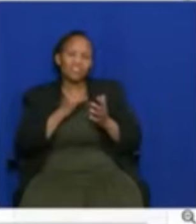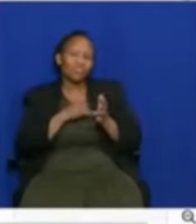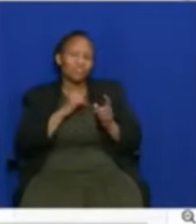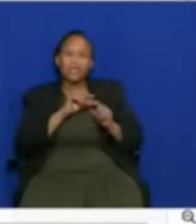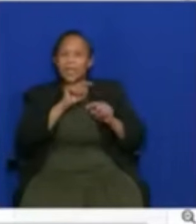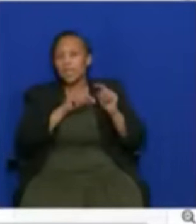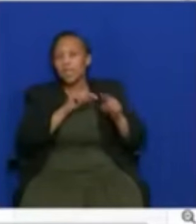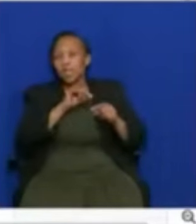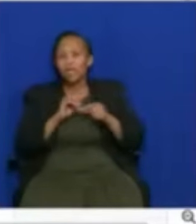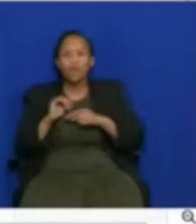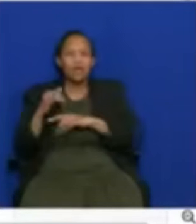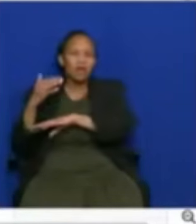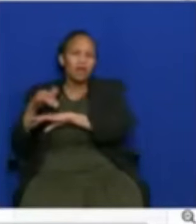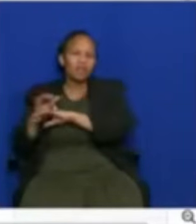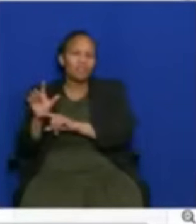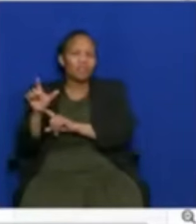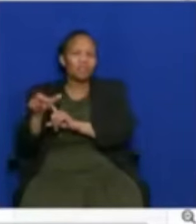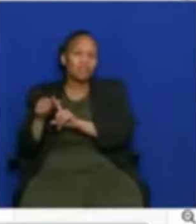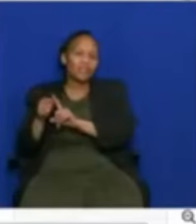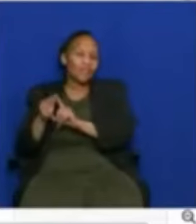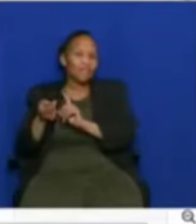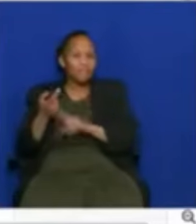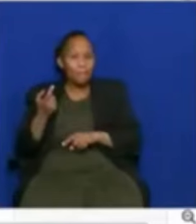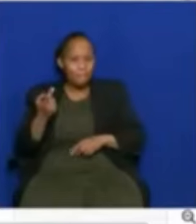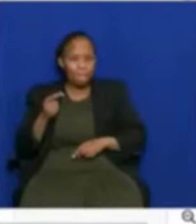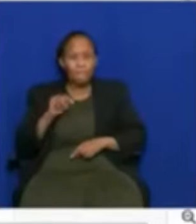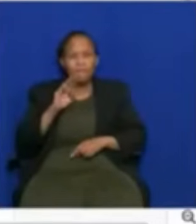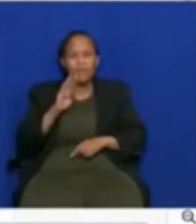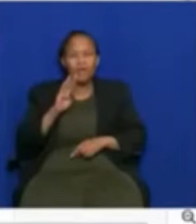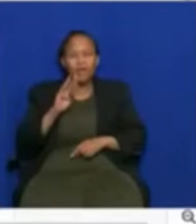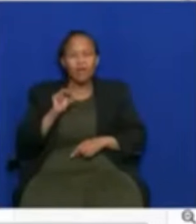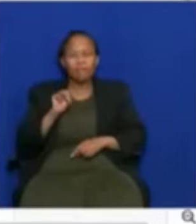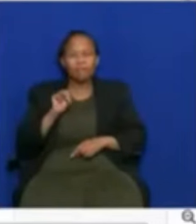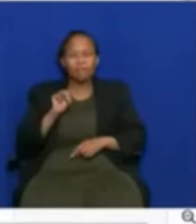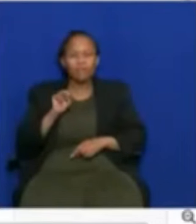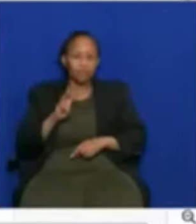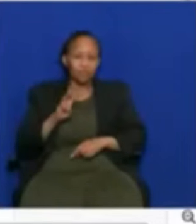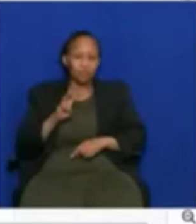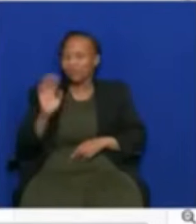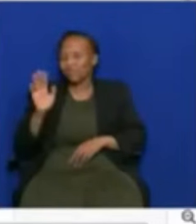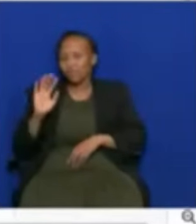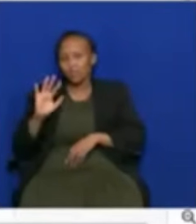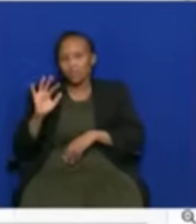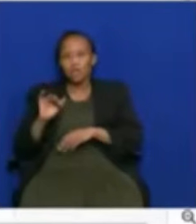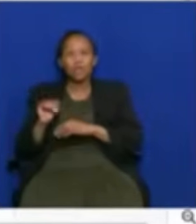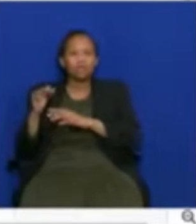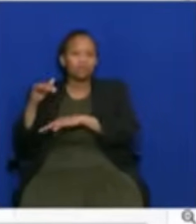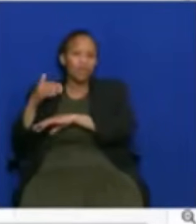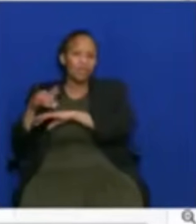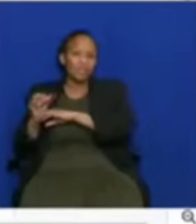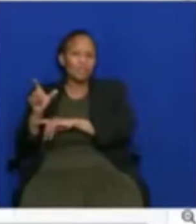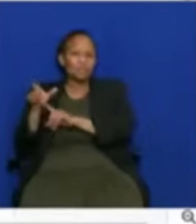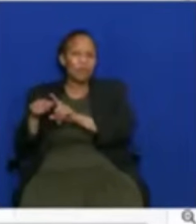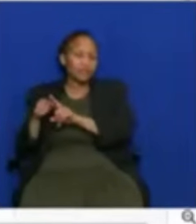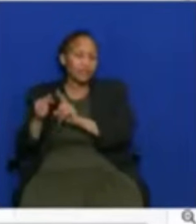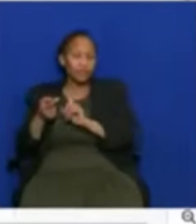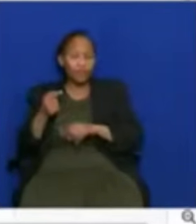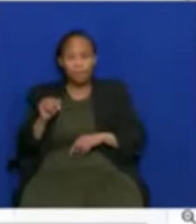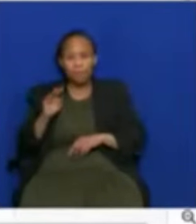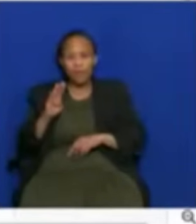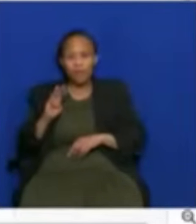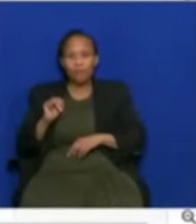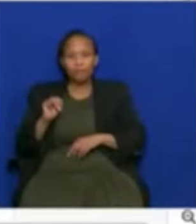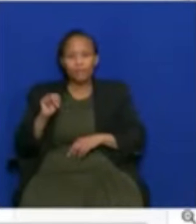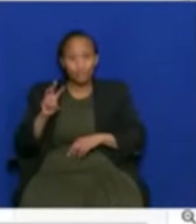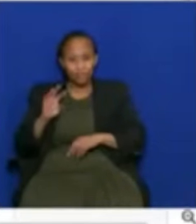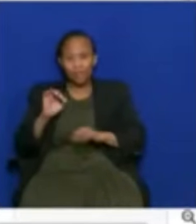BMW, was appointed. Where was a civilian from BMW now? I'm saying in the docket. We know that a civilian